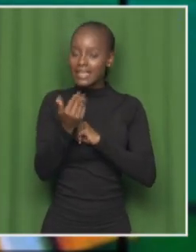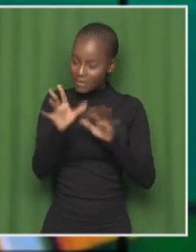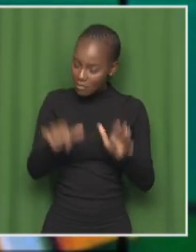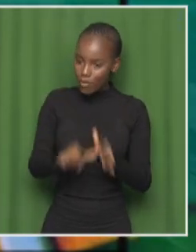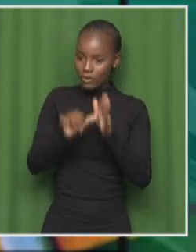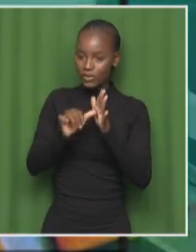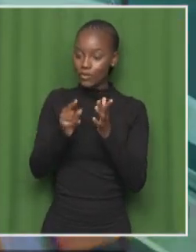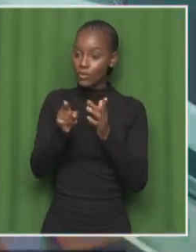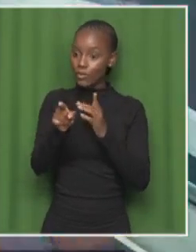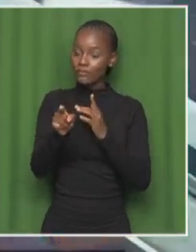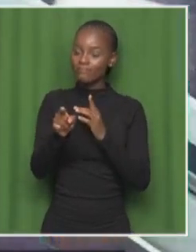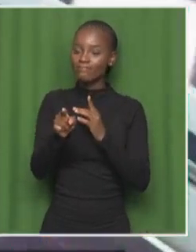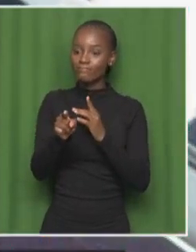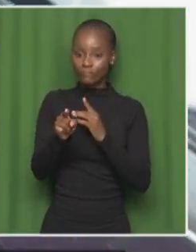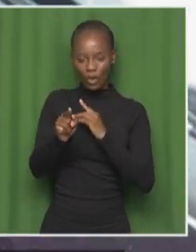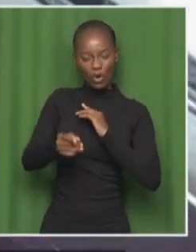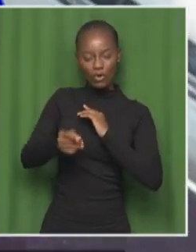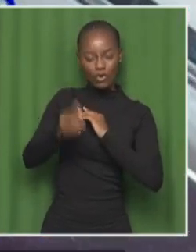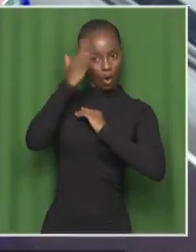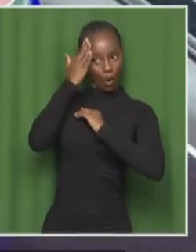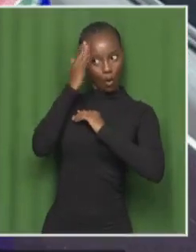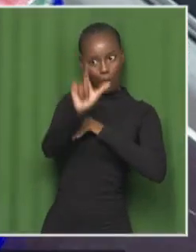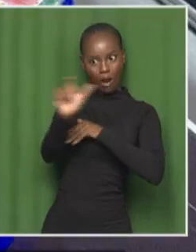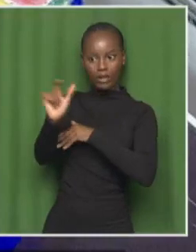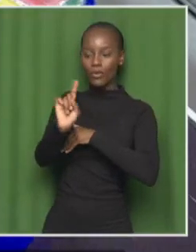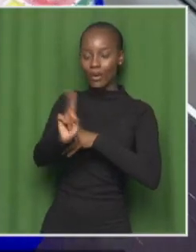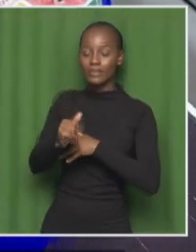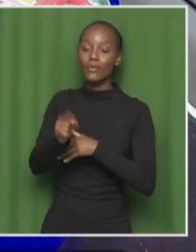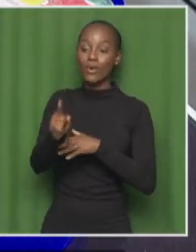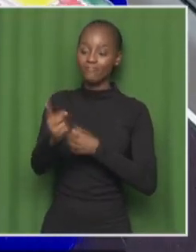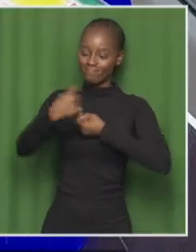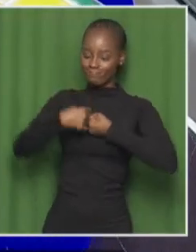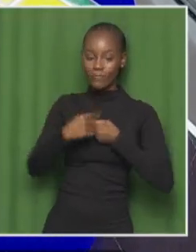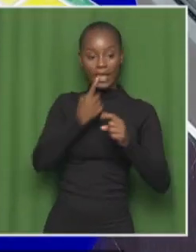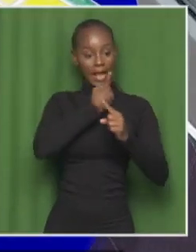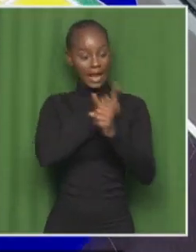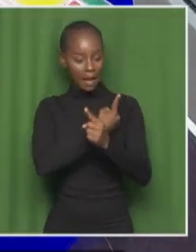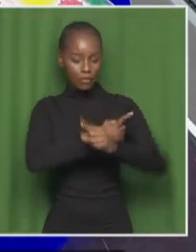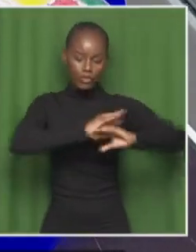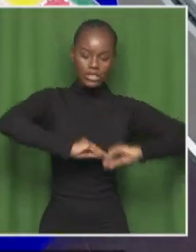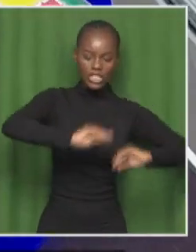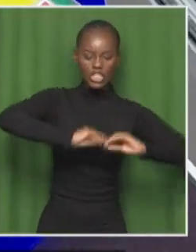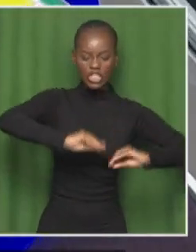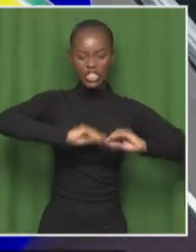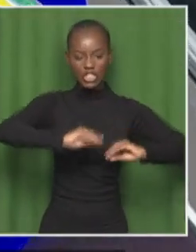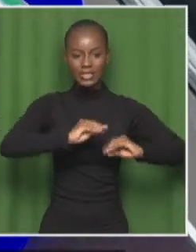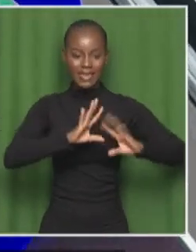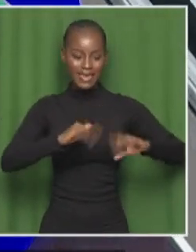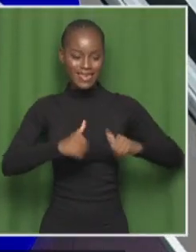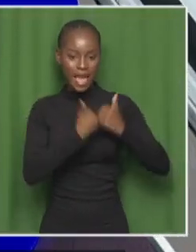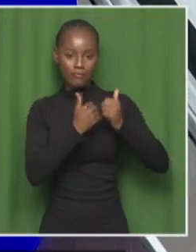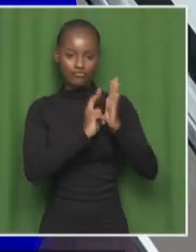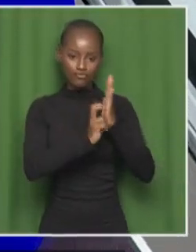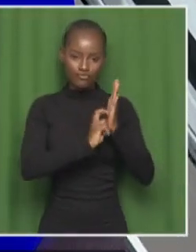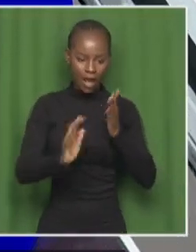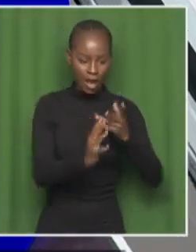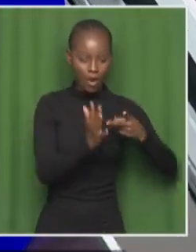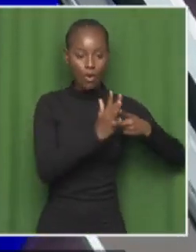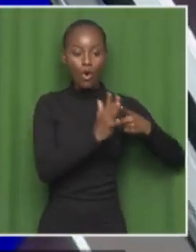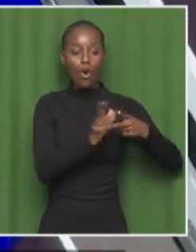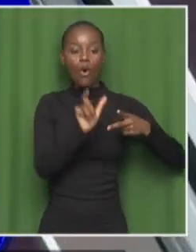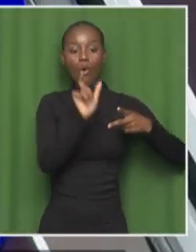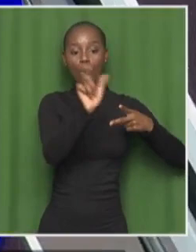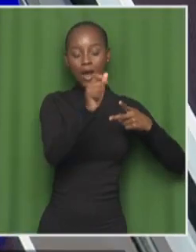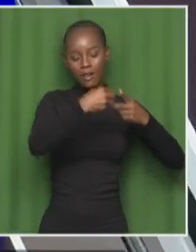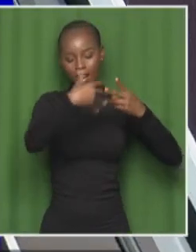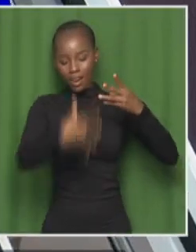equip you with how to play the game in standard form. We give you all the word list. I came with a book